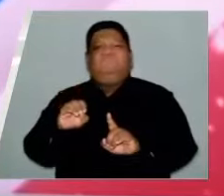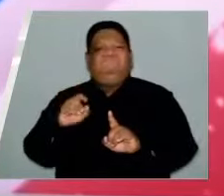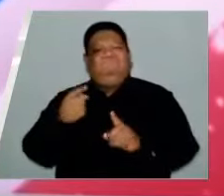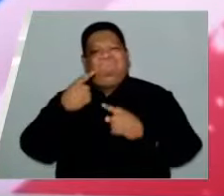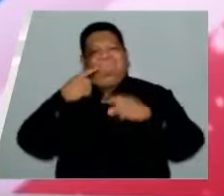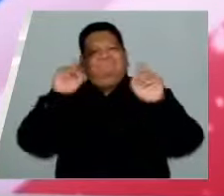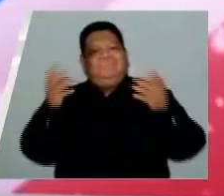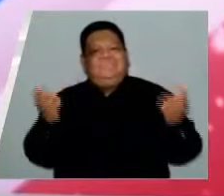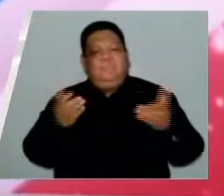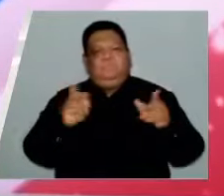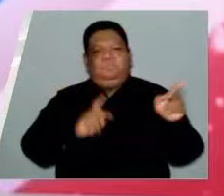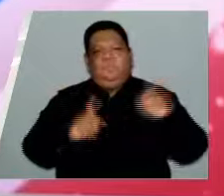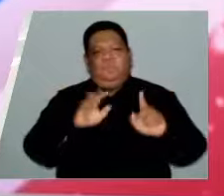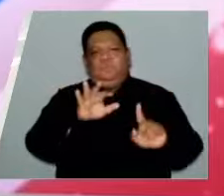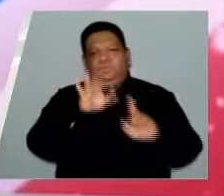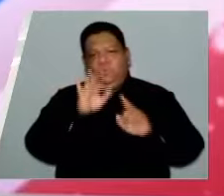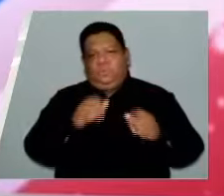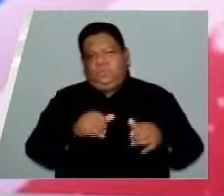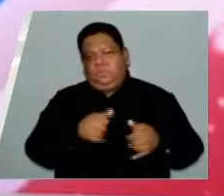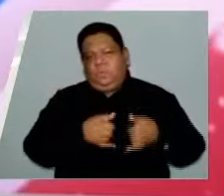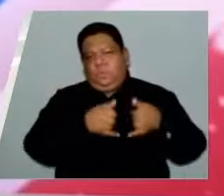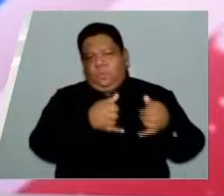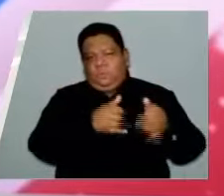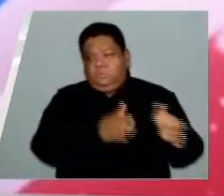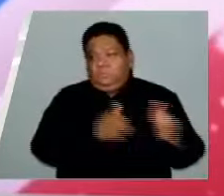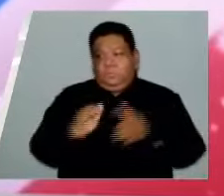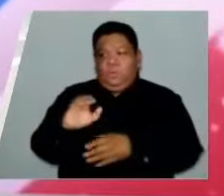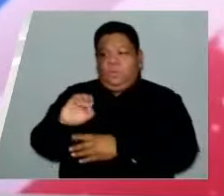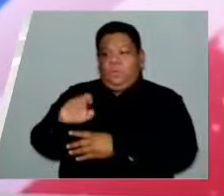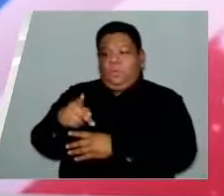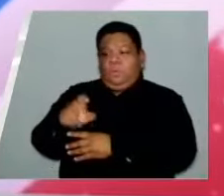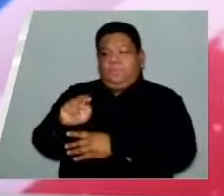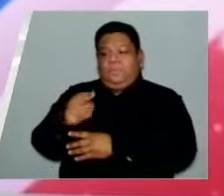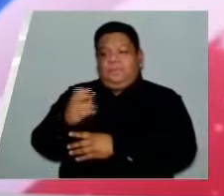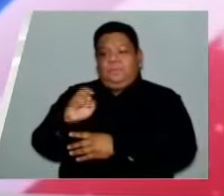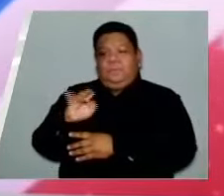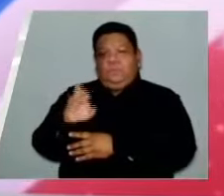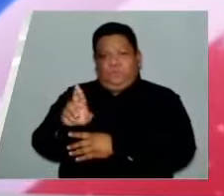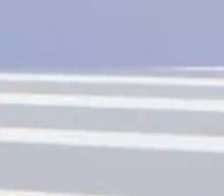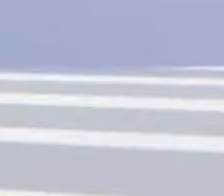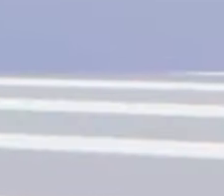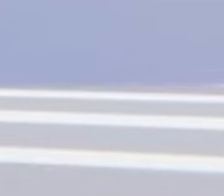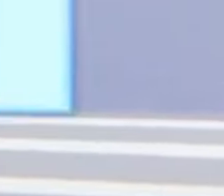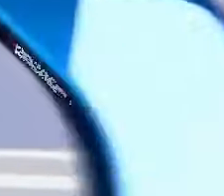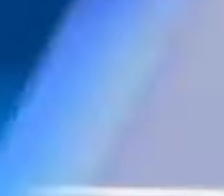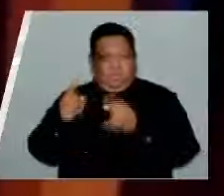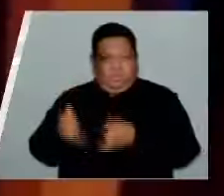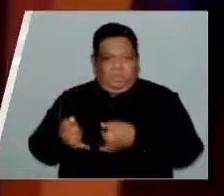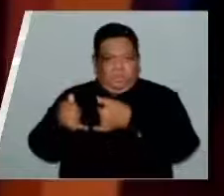ang pelikulang Oppenheimer sa BAFTA Awards. Ating saksihan.